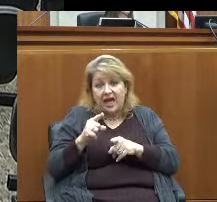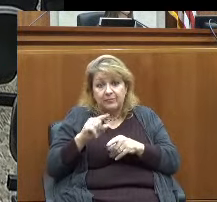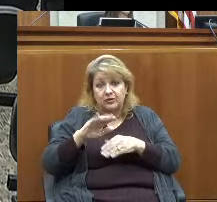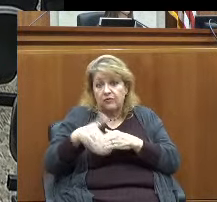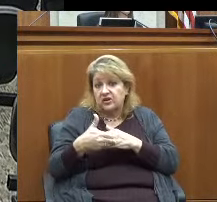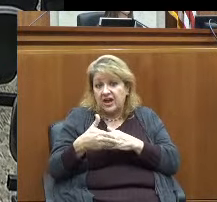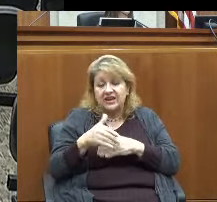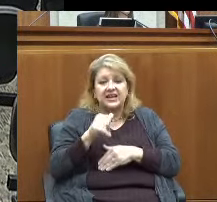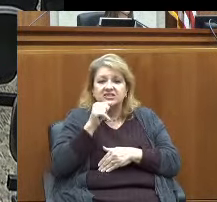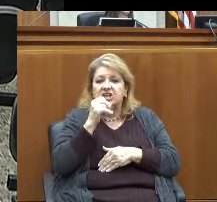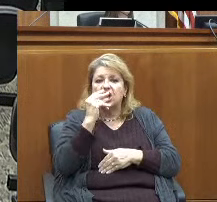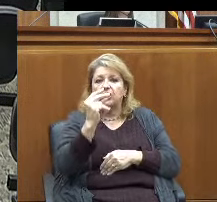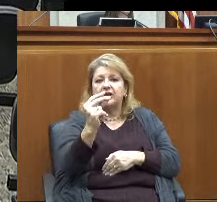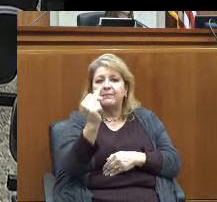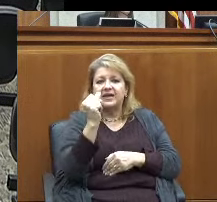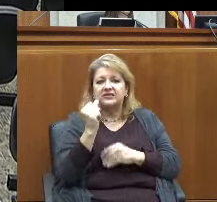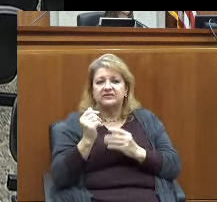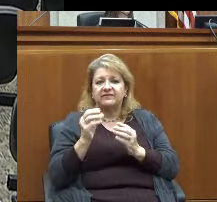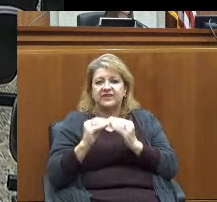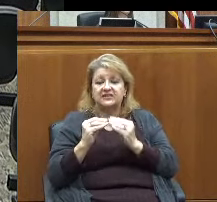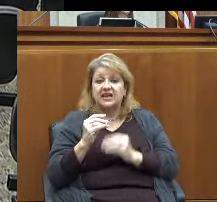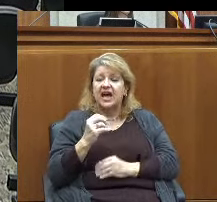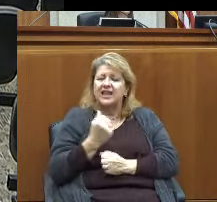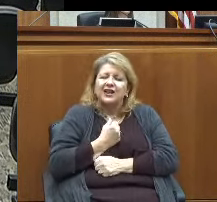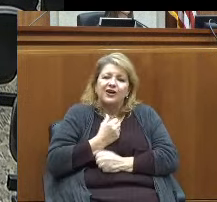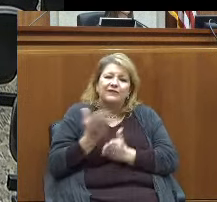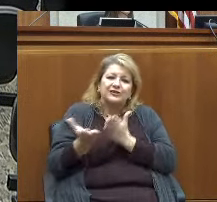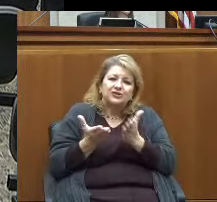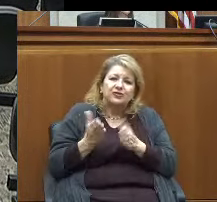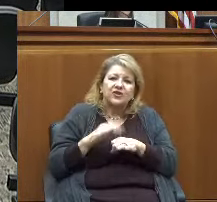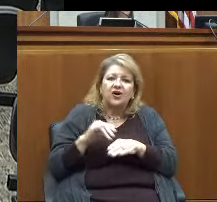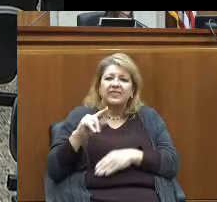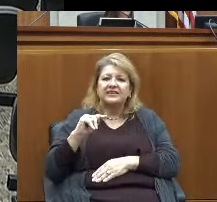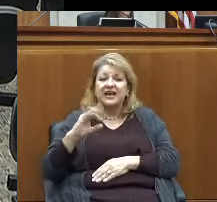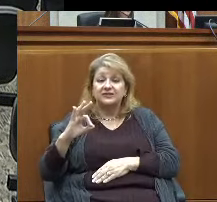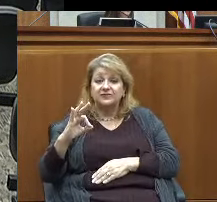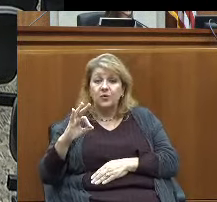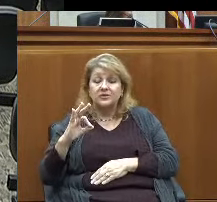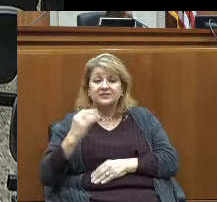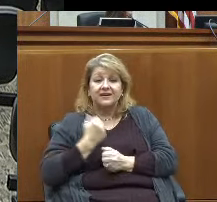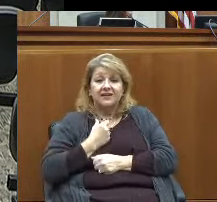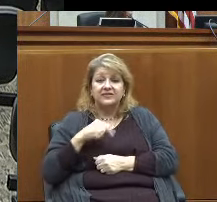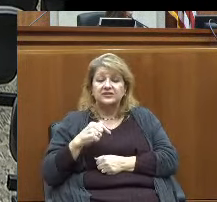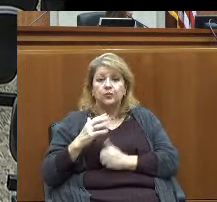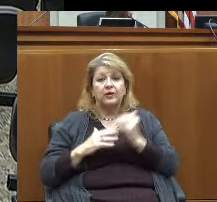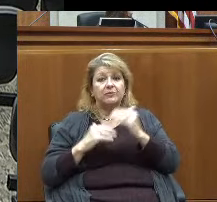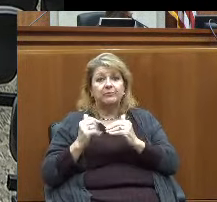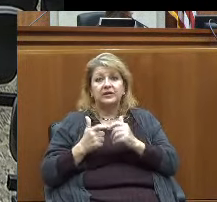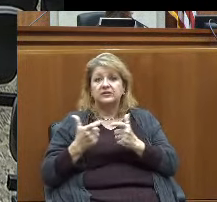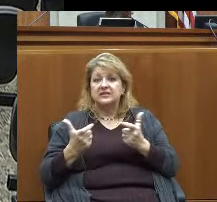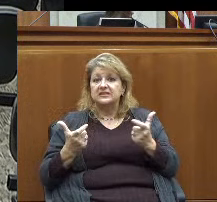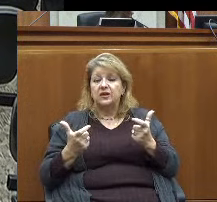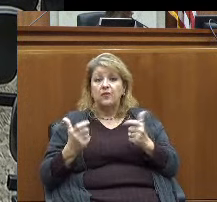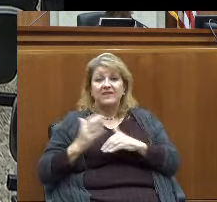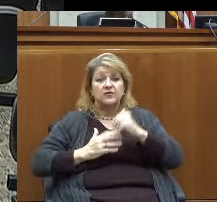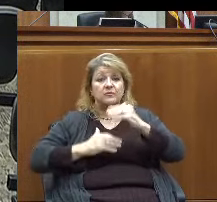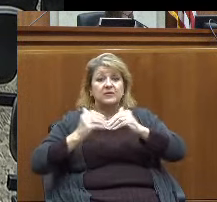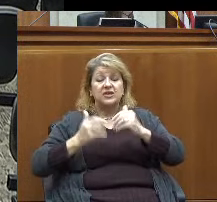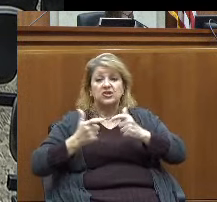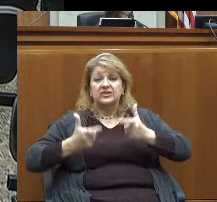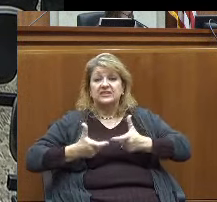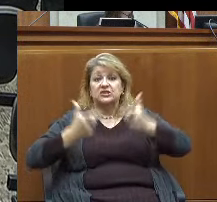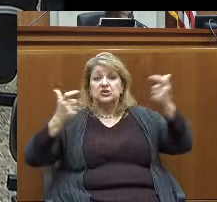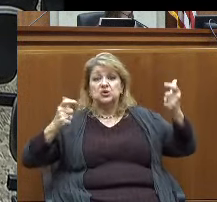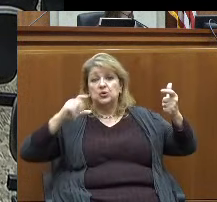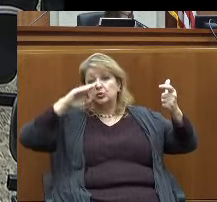going to fix these problems overnight. I love serving on the task force. There's a lot of things. We built this huge elephant. Now we've got to bite parts